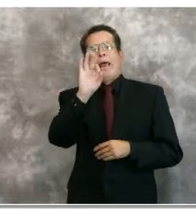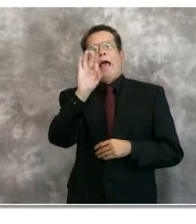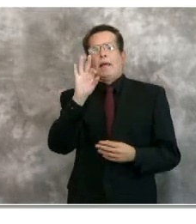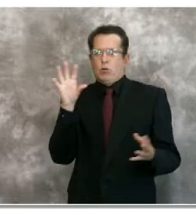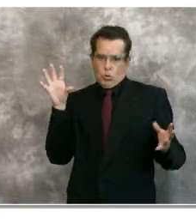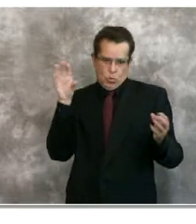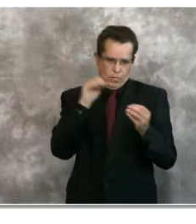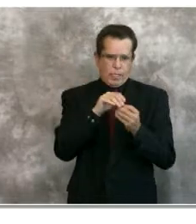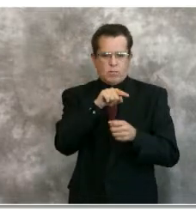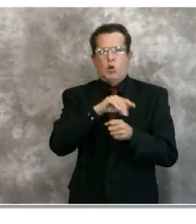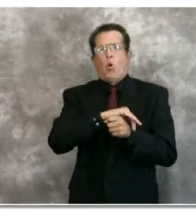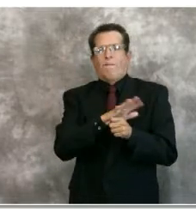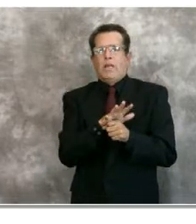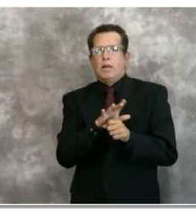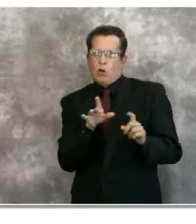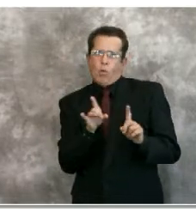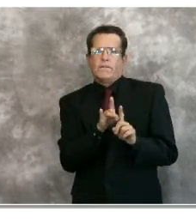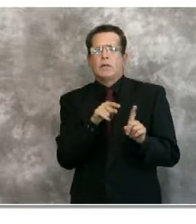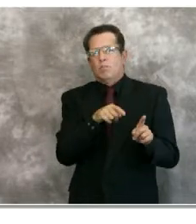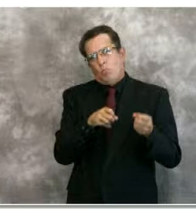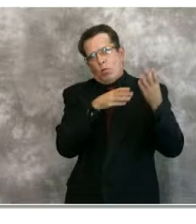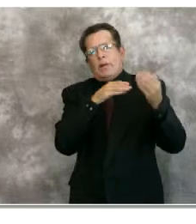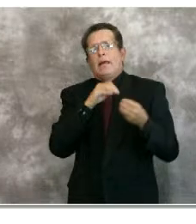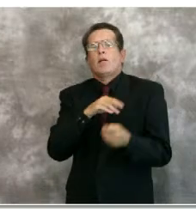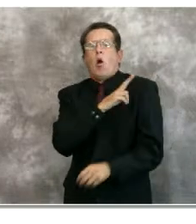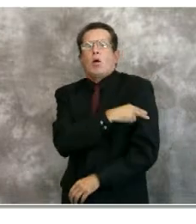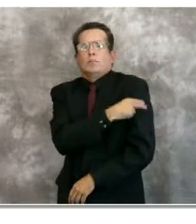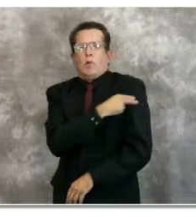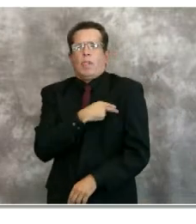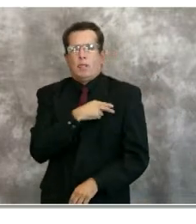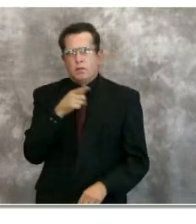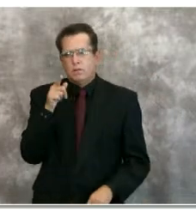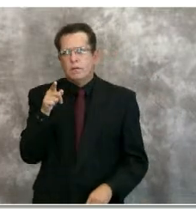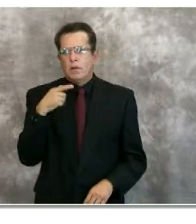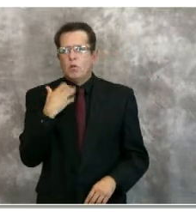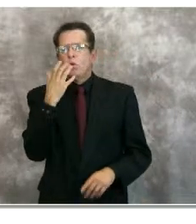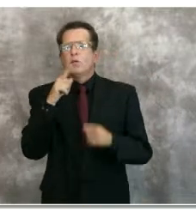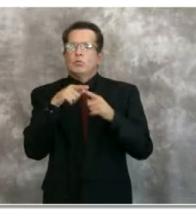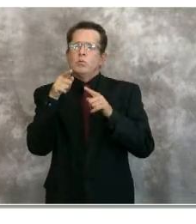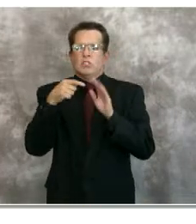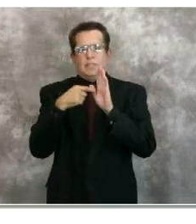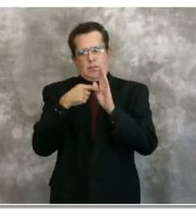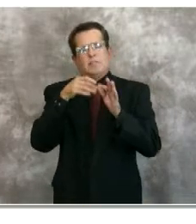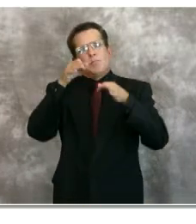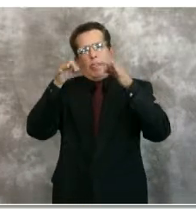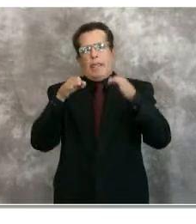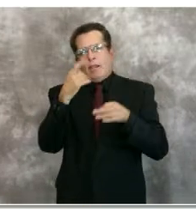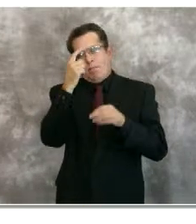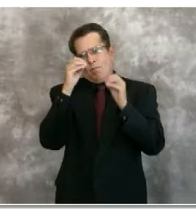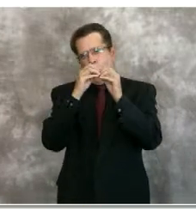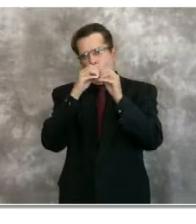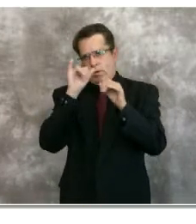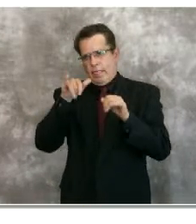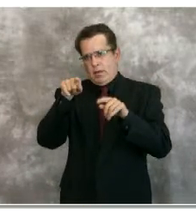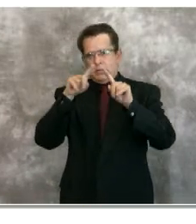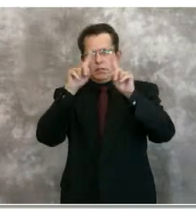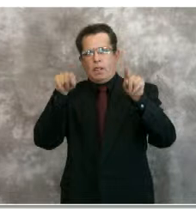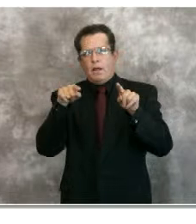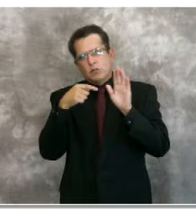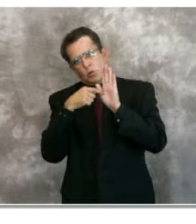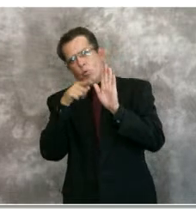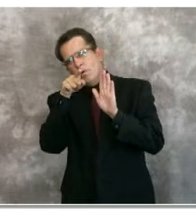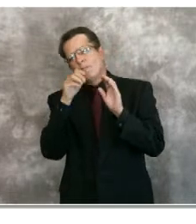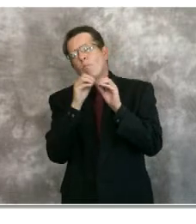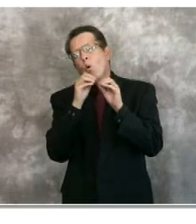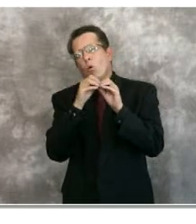cumulative COVID-related hospitalized. I want to take a minute and explain the asterisk, because over the past few days, you can see the asterisks